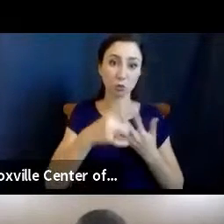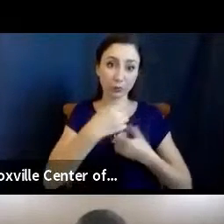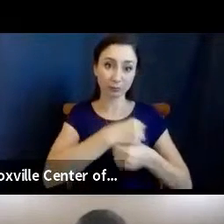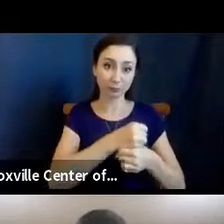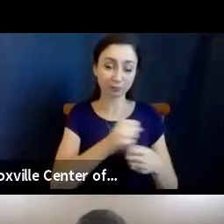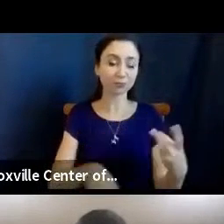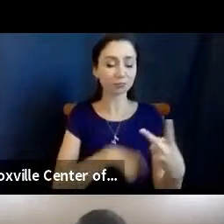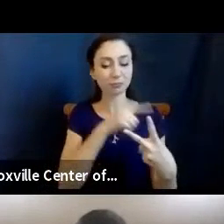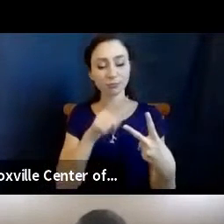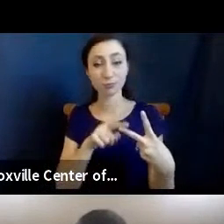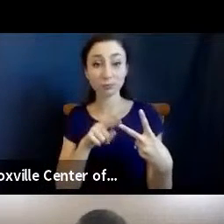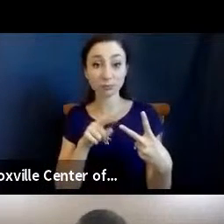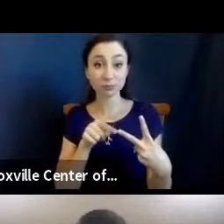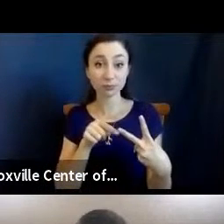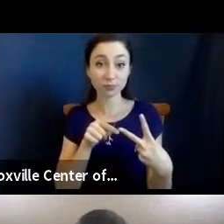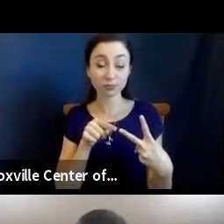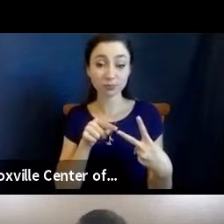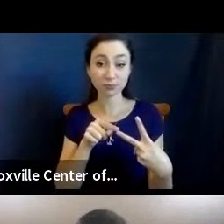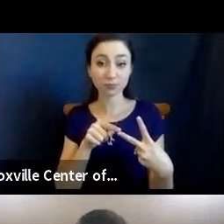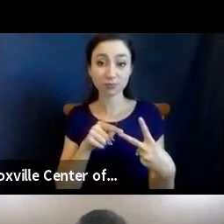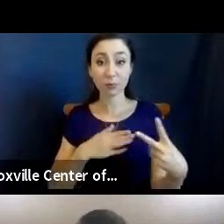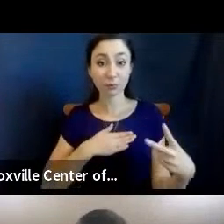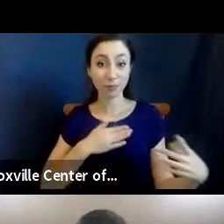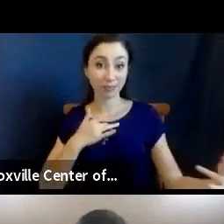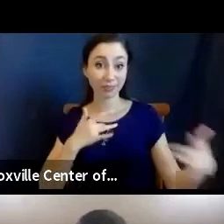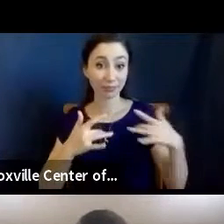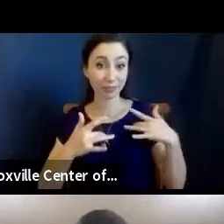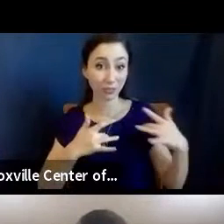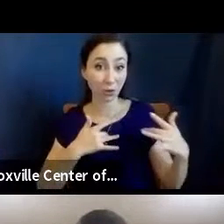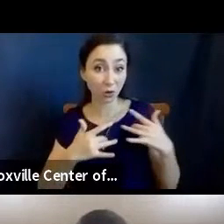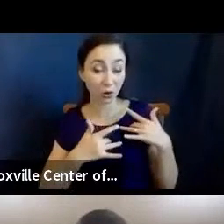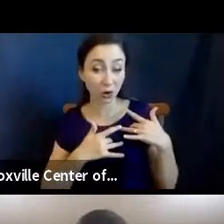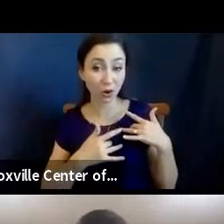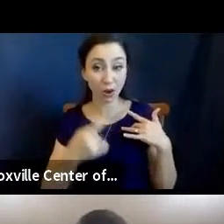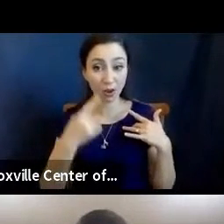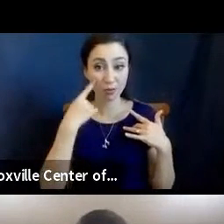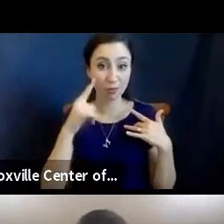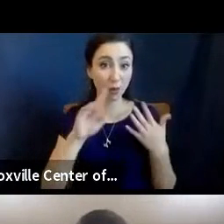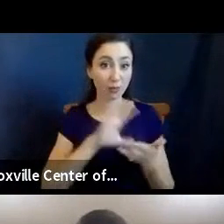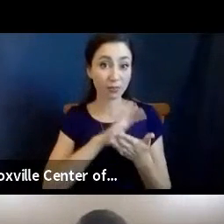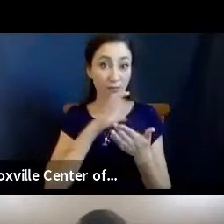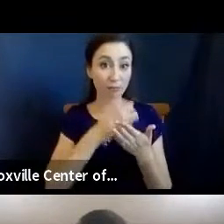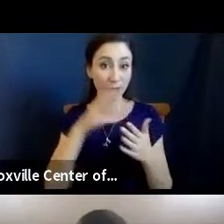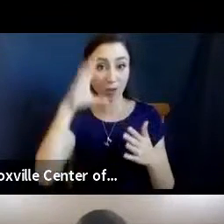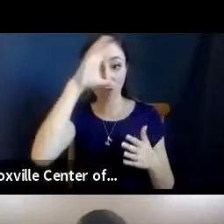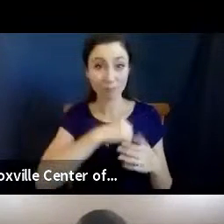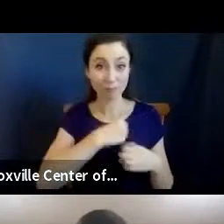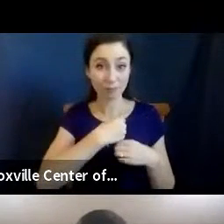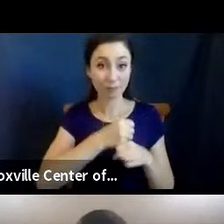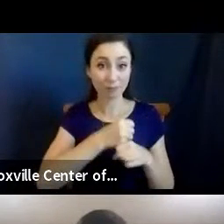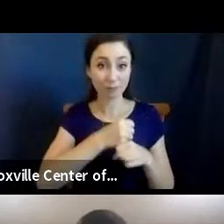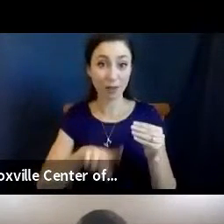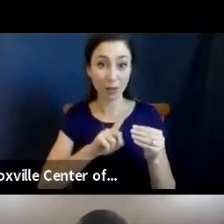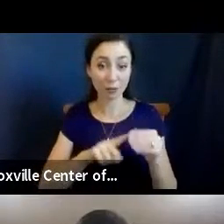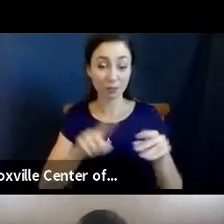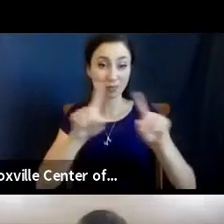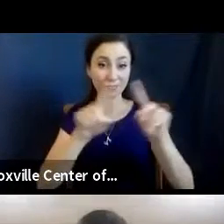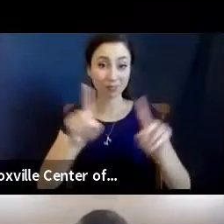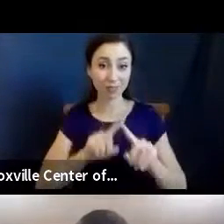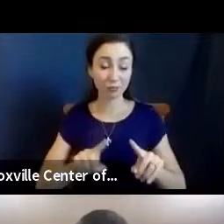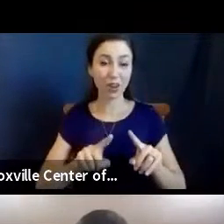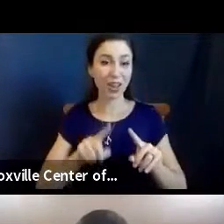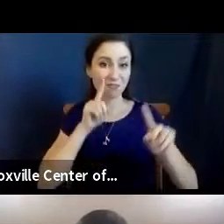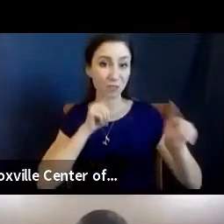And two is that my concern with the amount of assumptions that have to be made about the various margins of